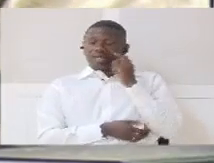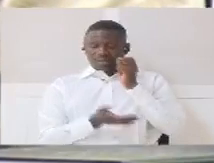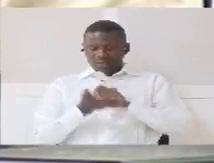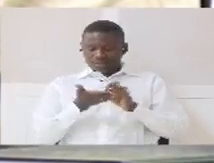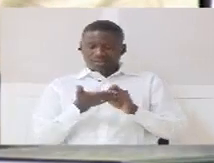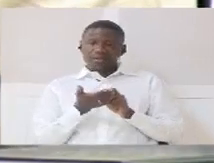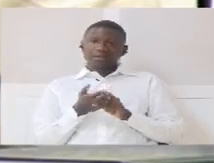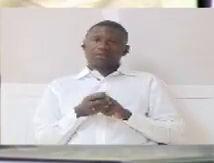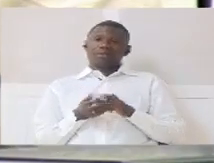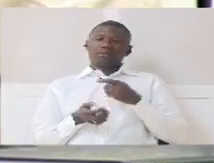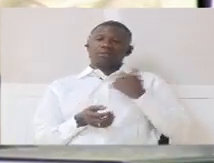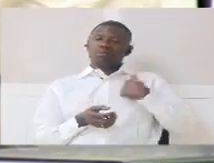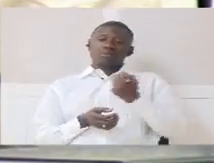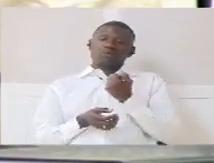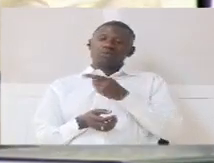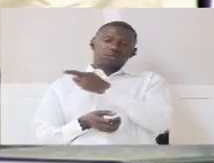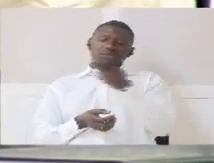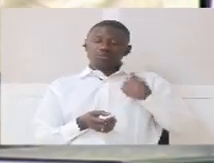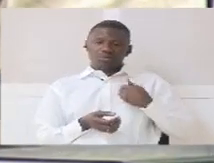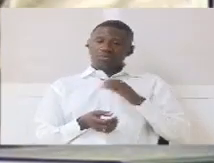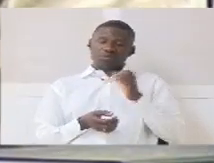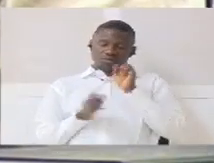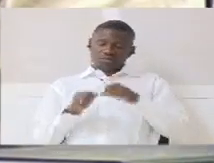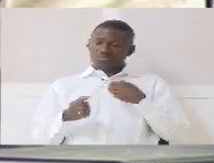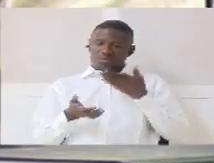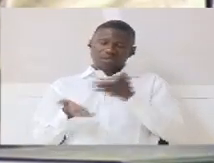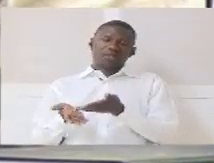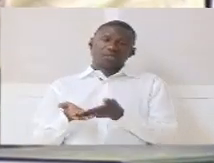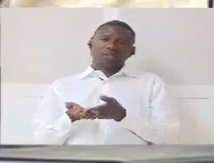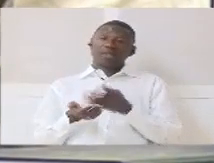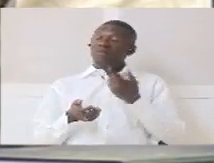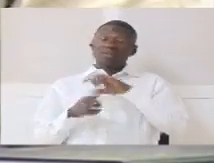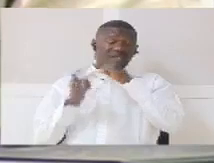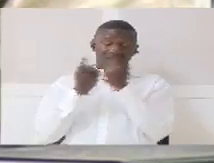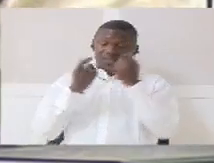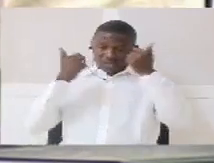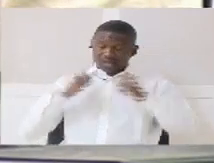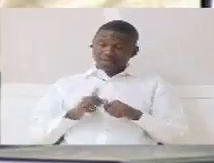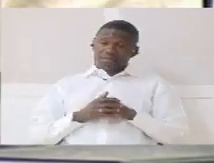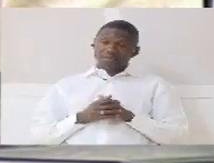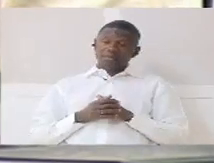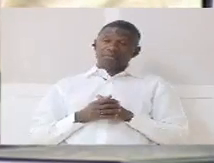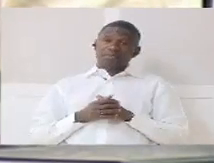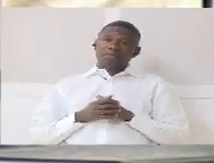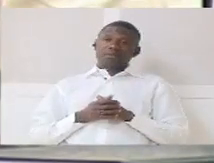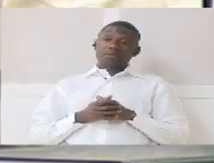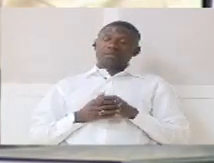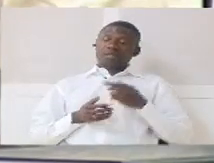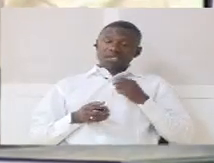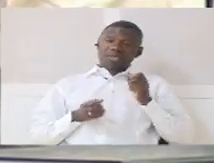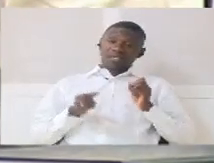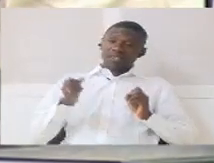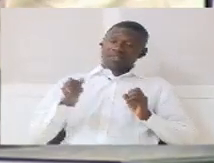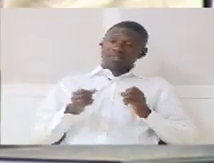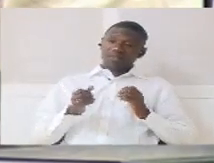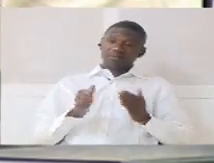to make a prescription. Because these people cannot be here like that. If something happens to them, a prison suit a court. And they sue the